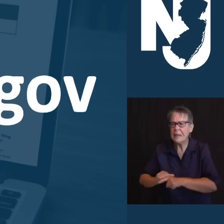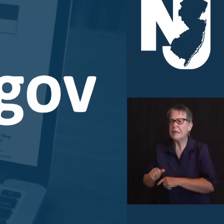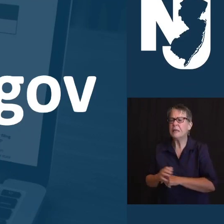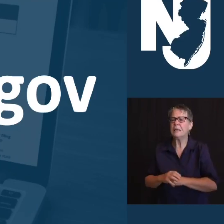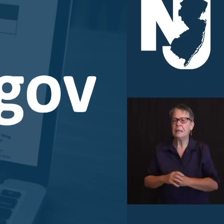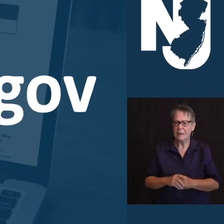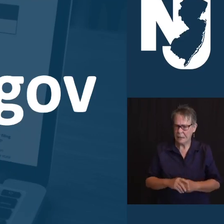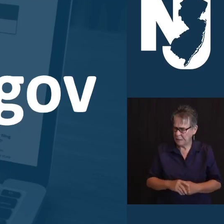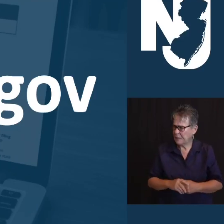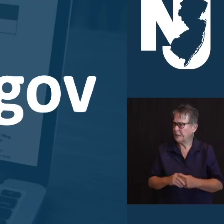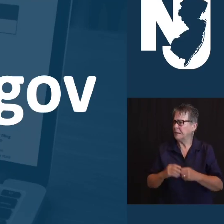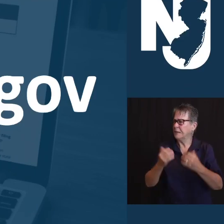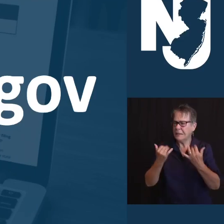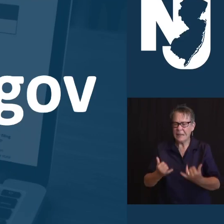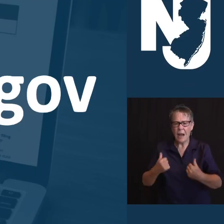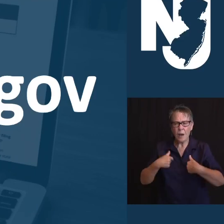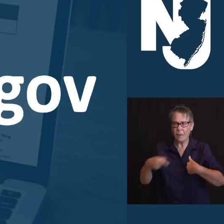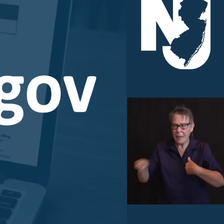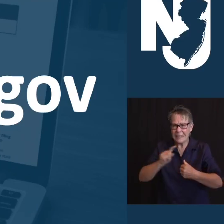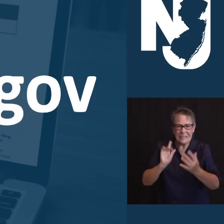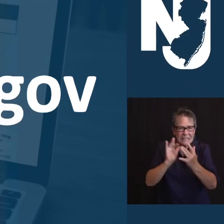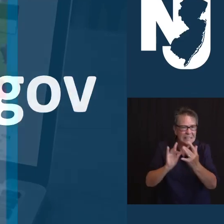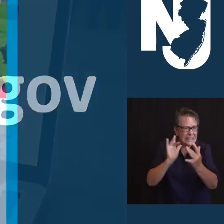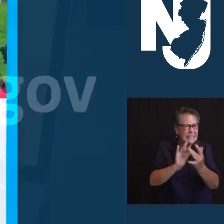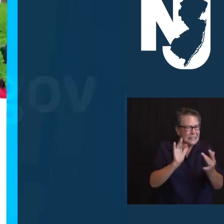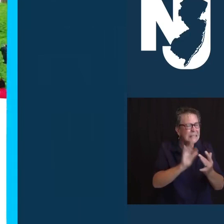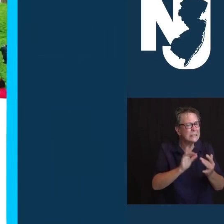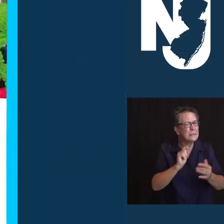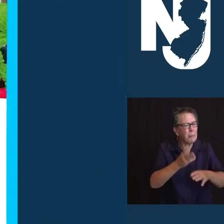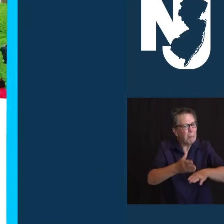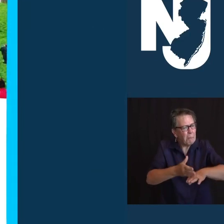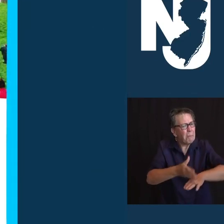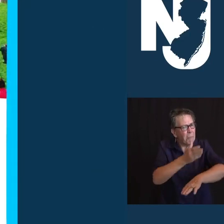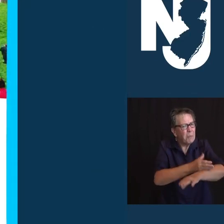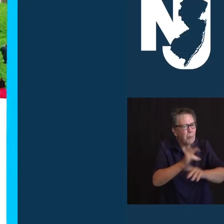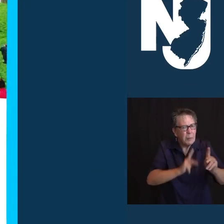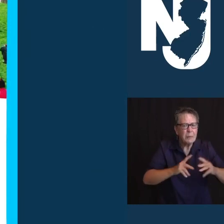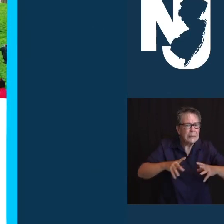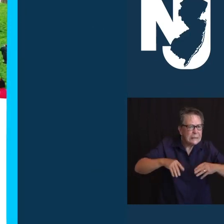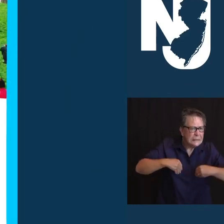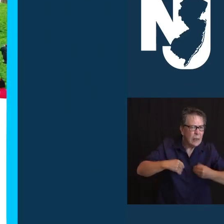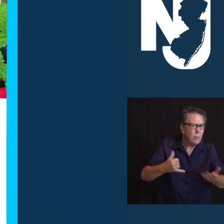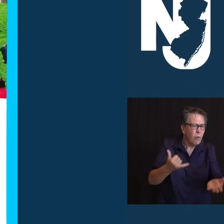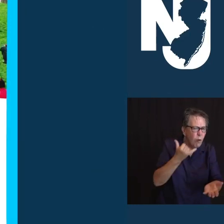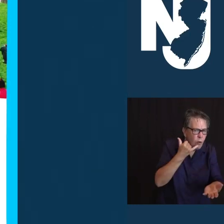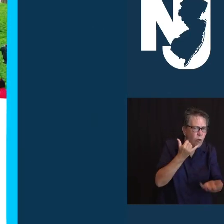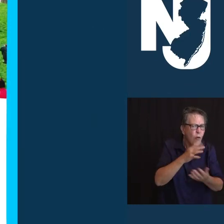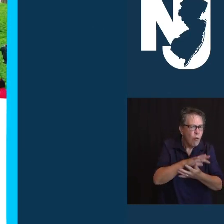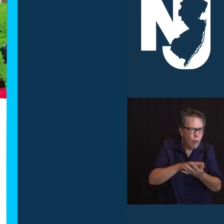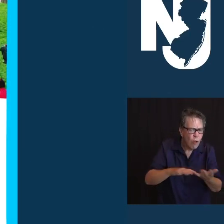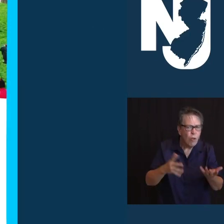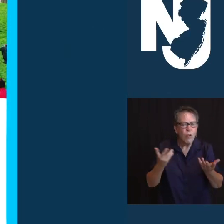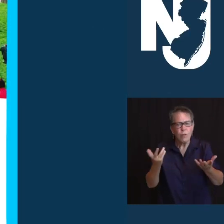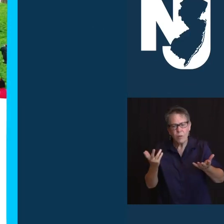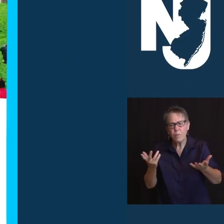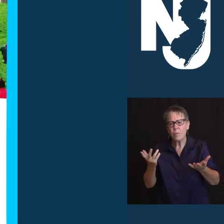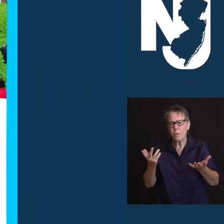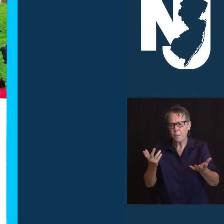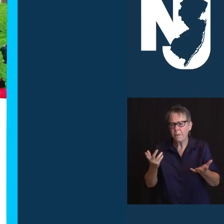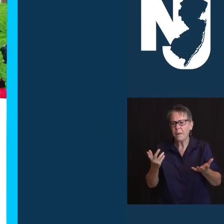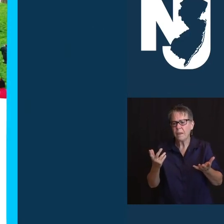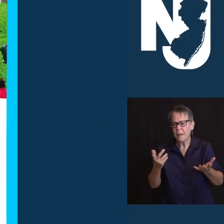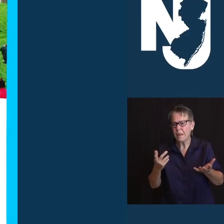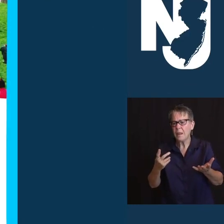of this program was 15 contact tracers per 100,000. The average number of contact tracers statewide right